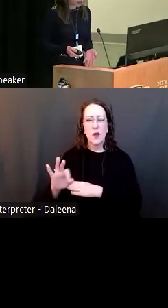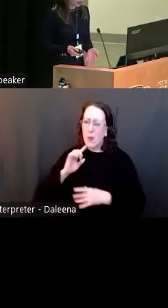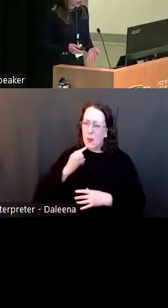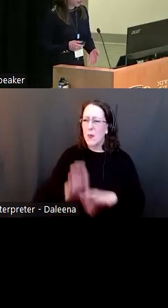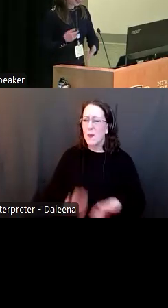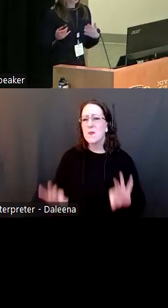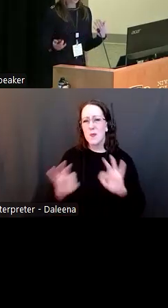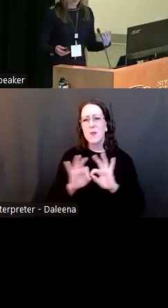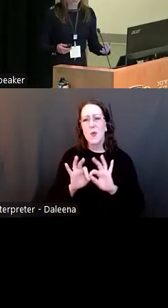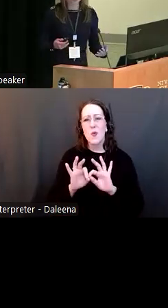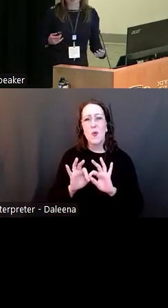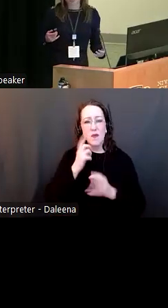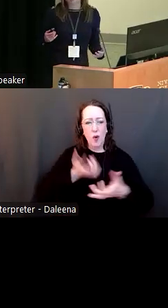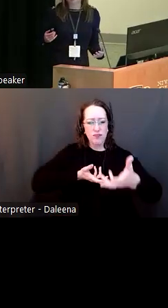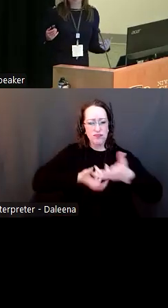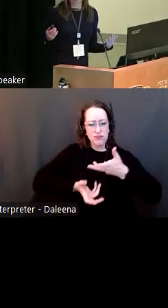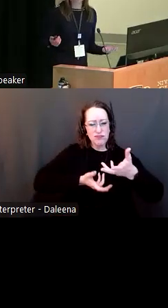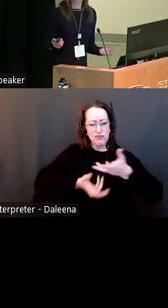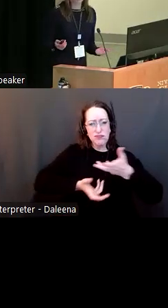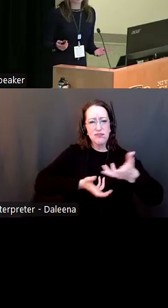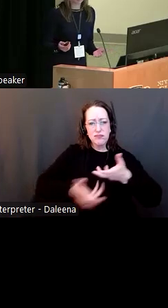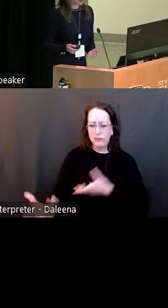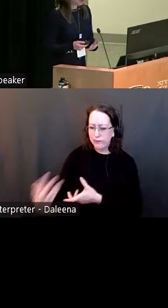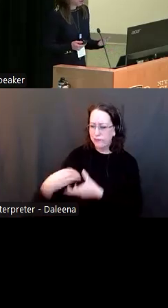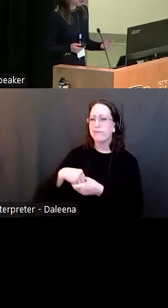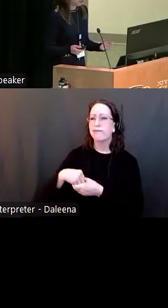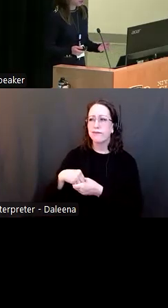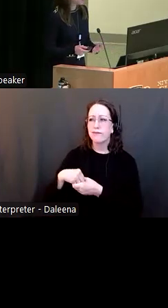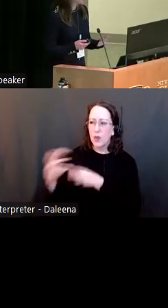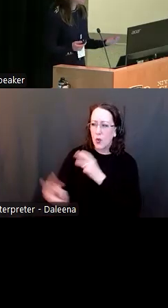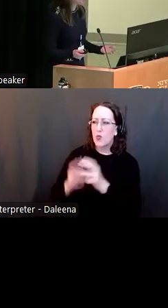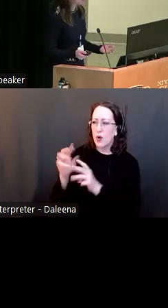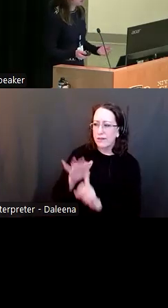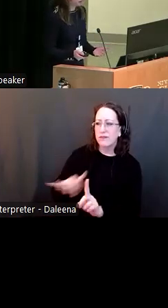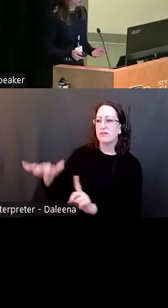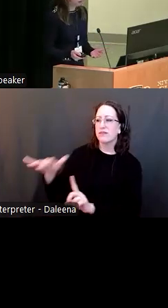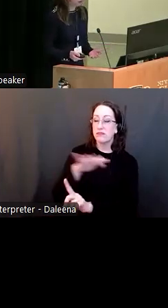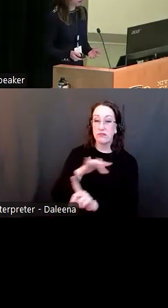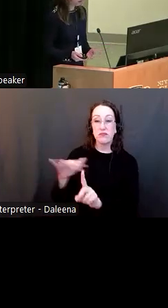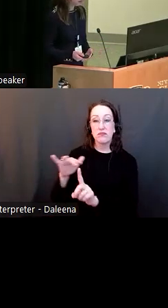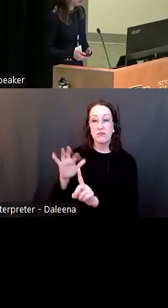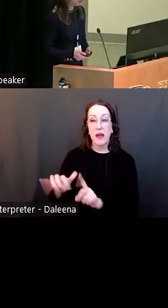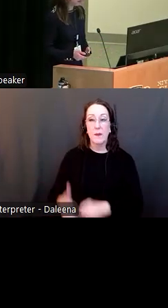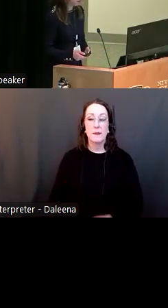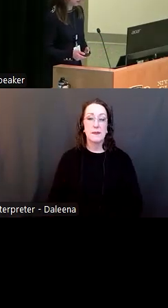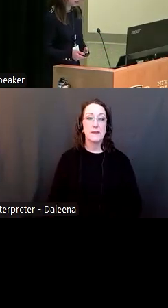critical to interact and participate in the world around you.